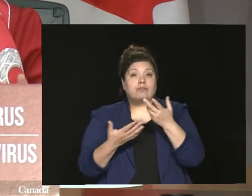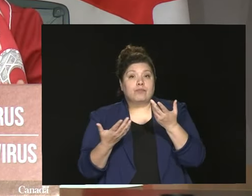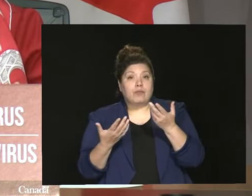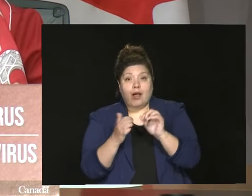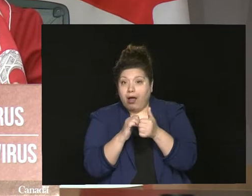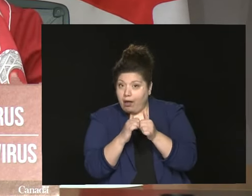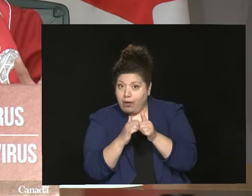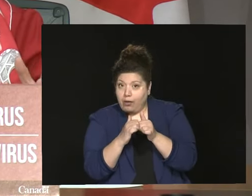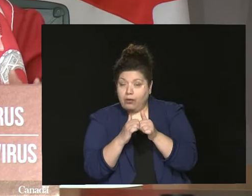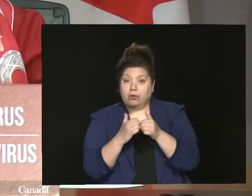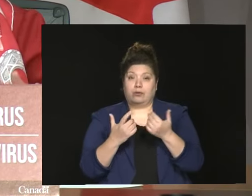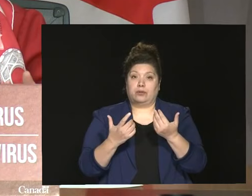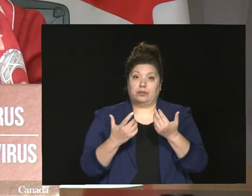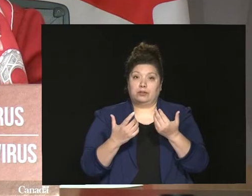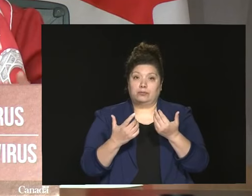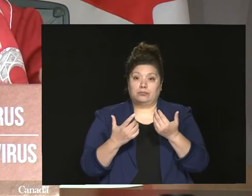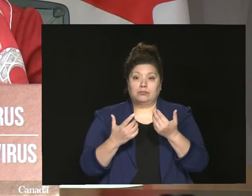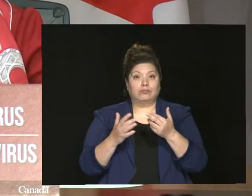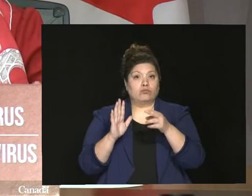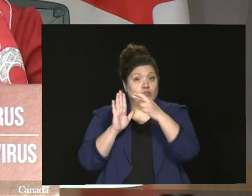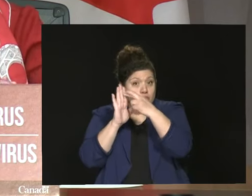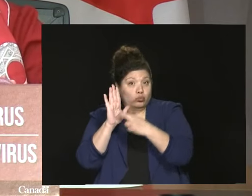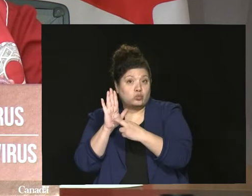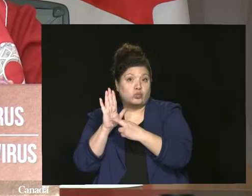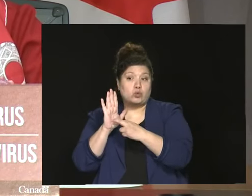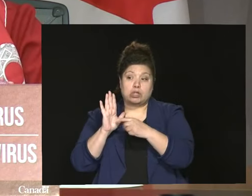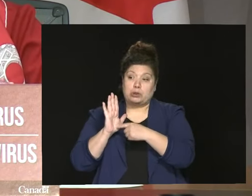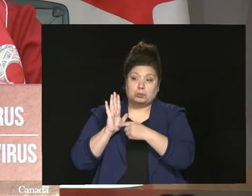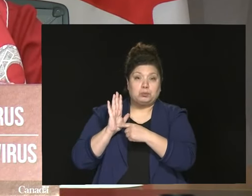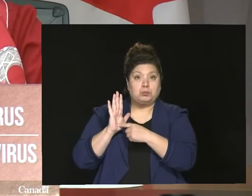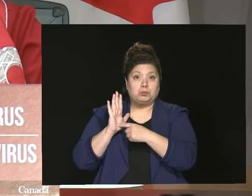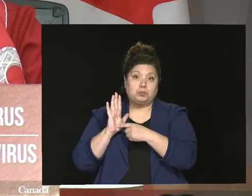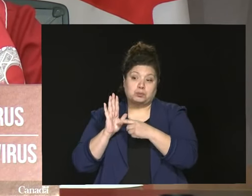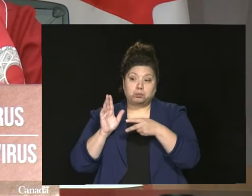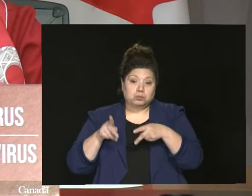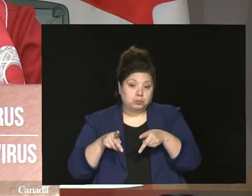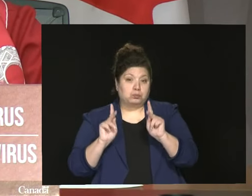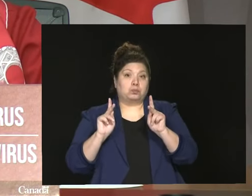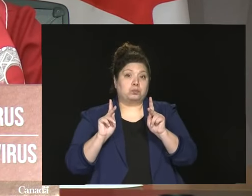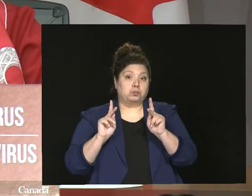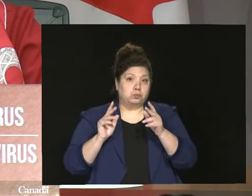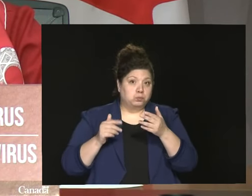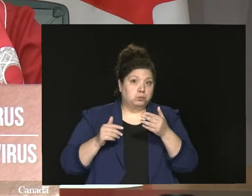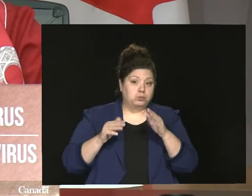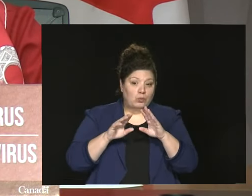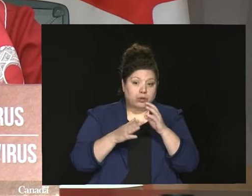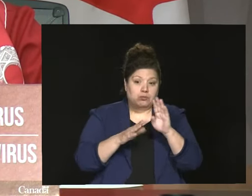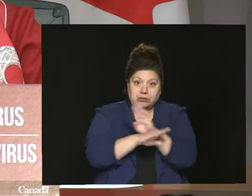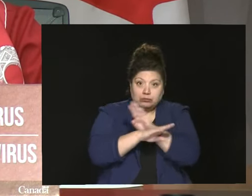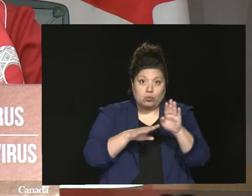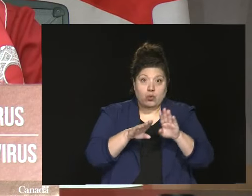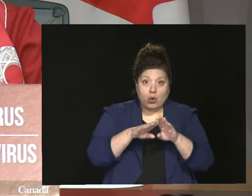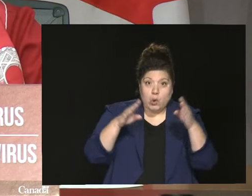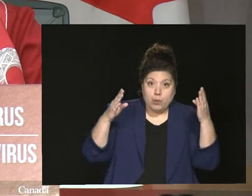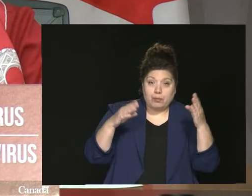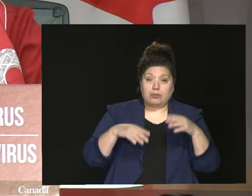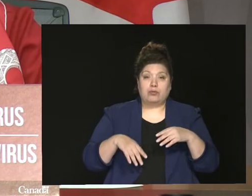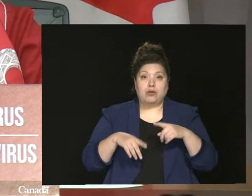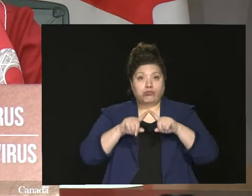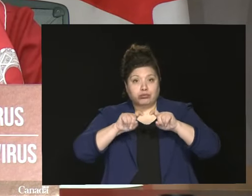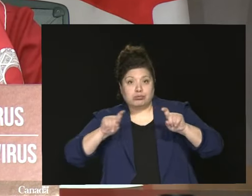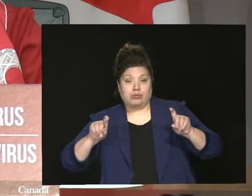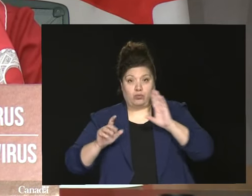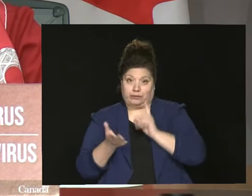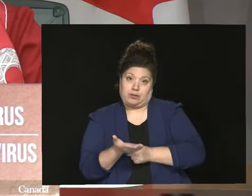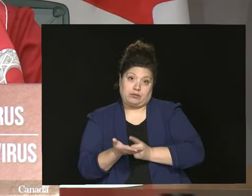to restarting the Canadian economy. Our view is that as a